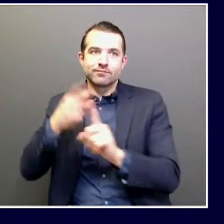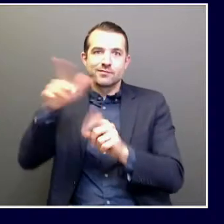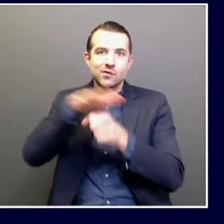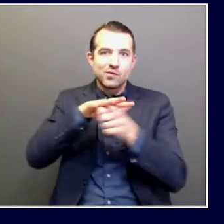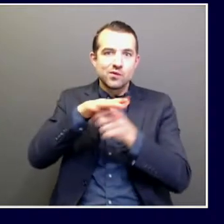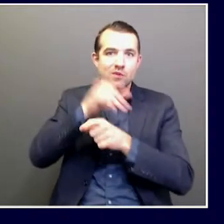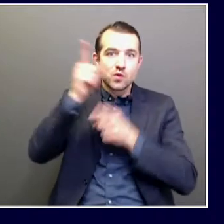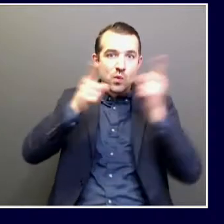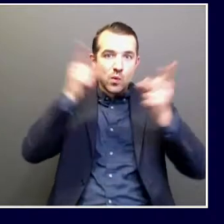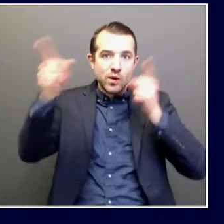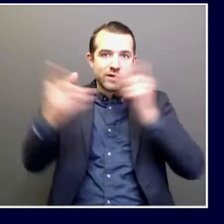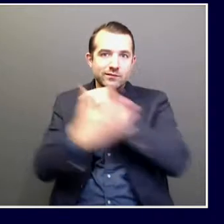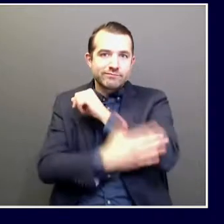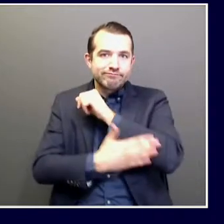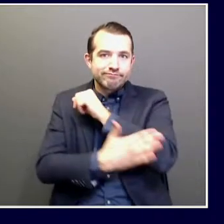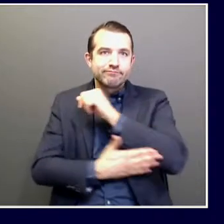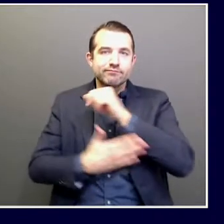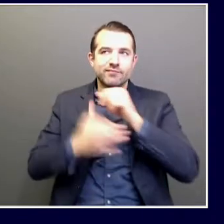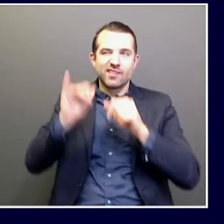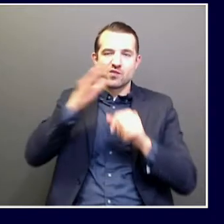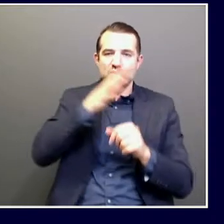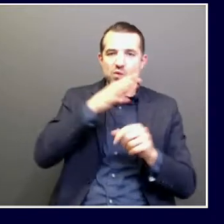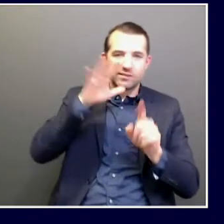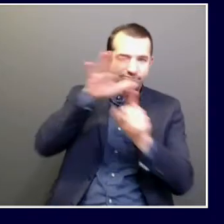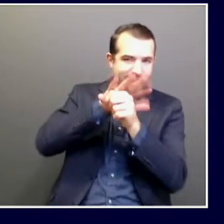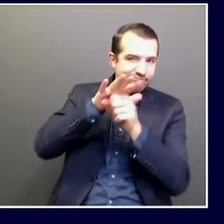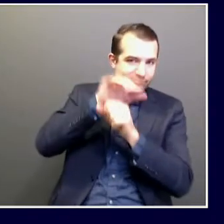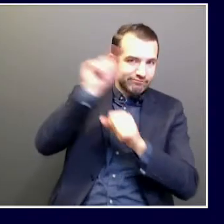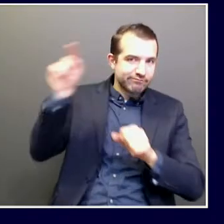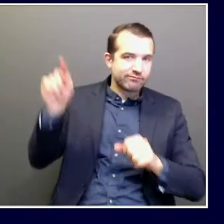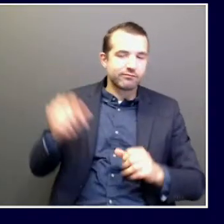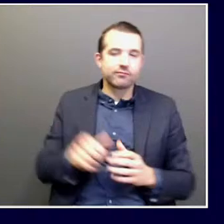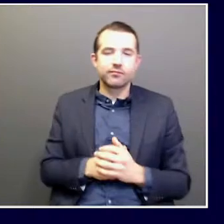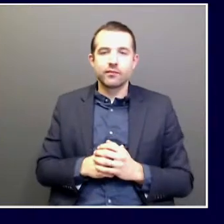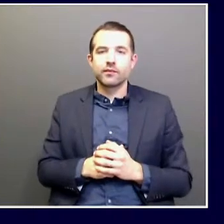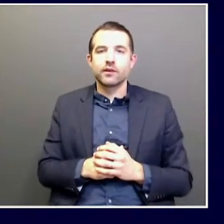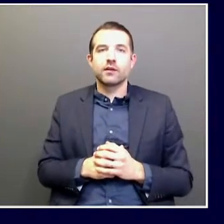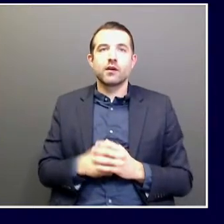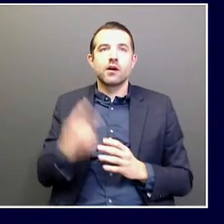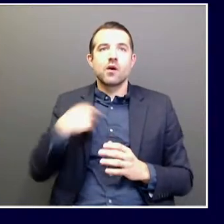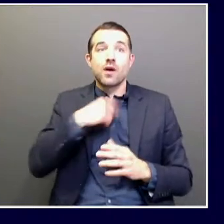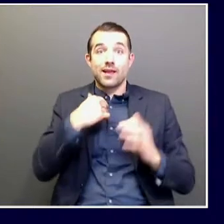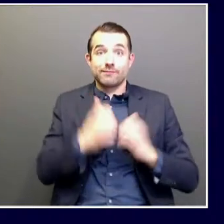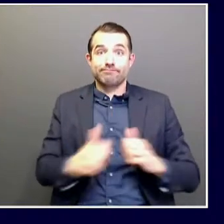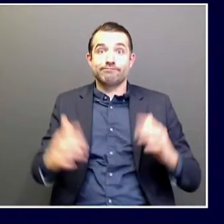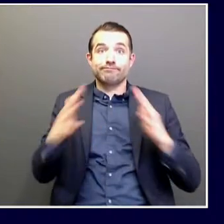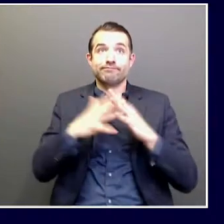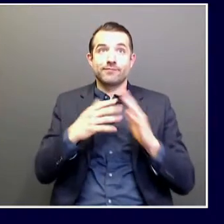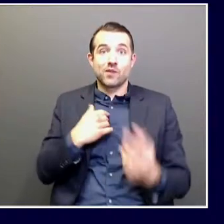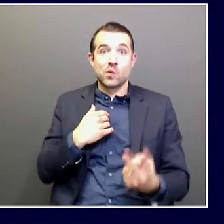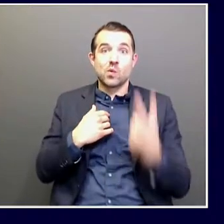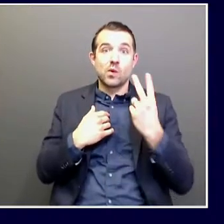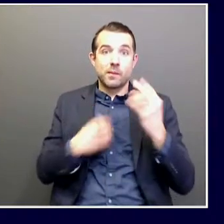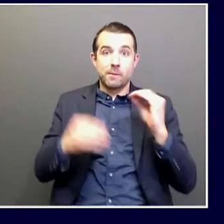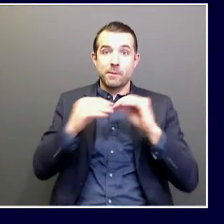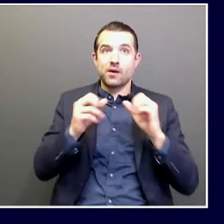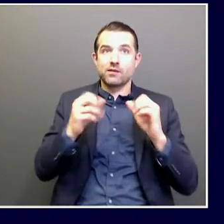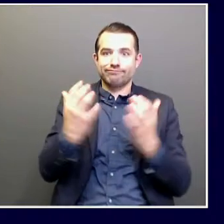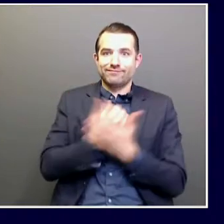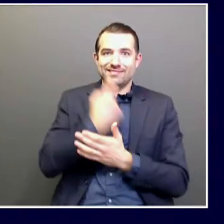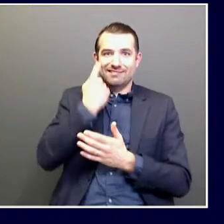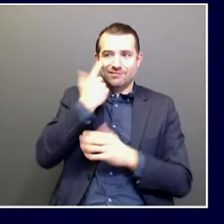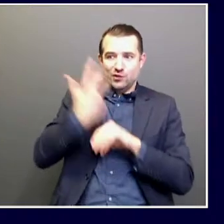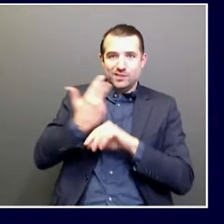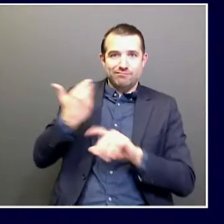just two opportunities in the past 36 hours that we've stood up. The one in Machias, where was highly attended,